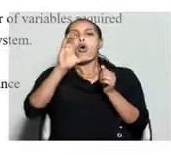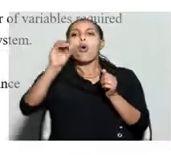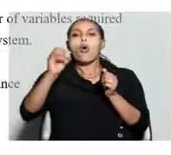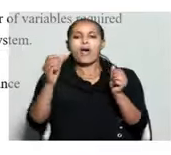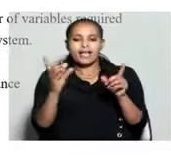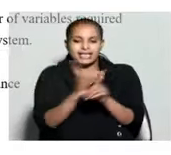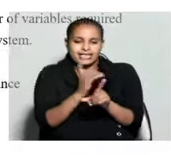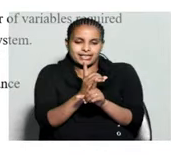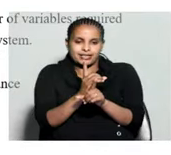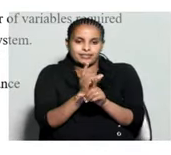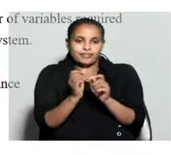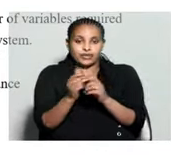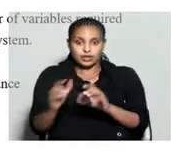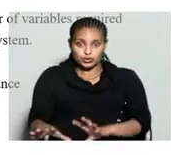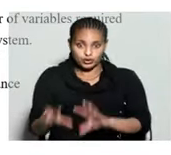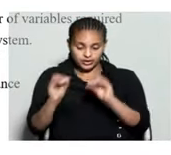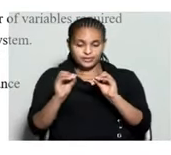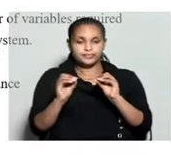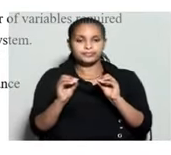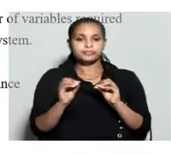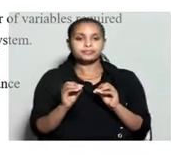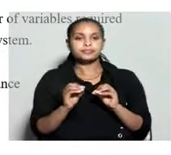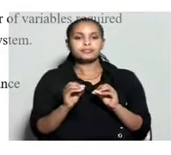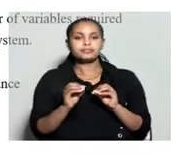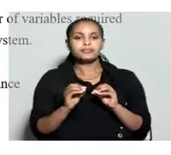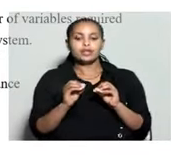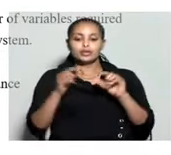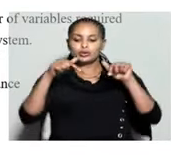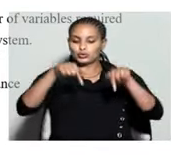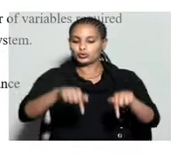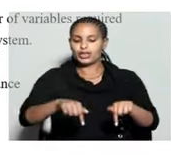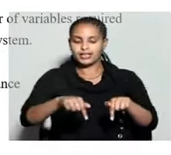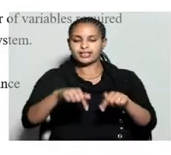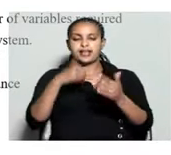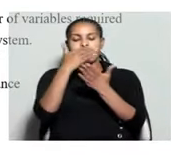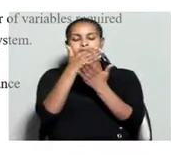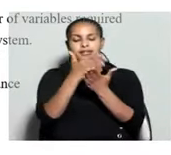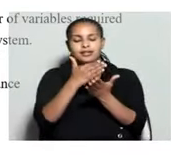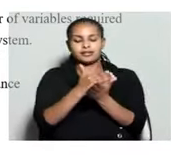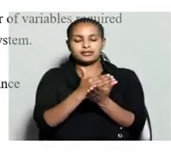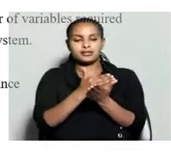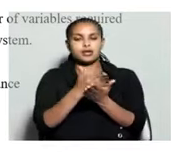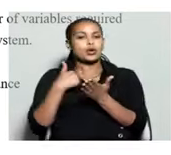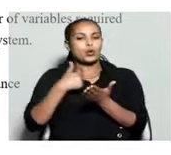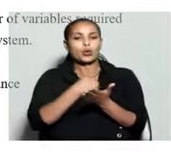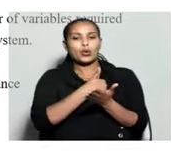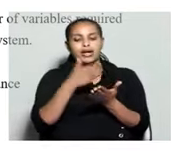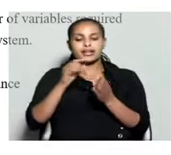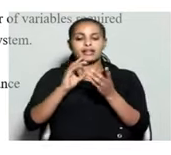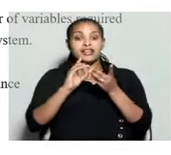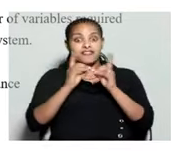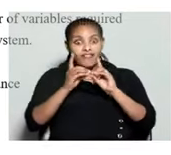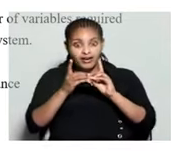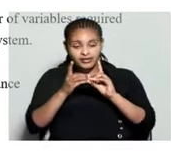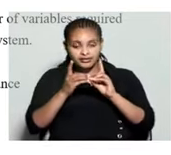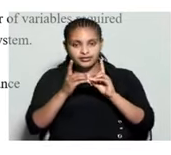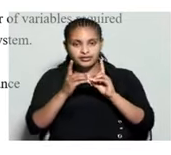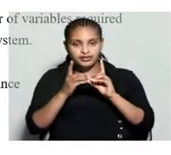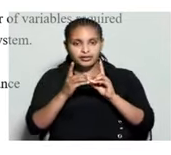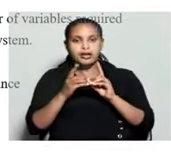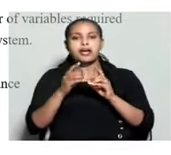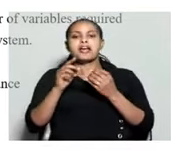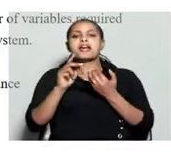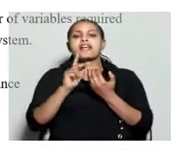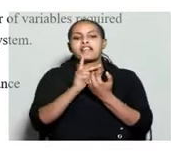coexist. Students, in our today's lesson, we defined